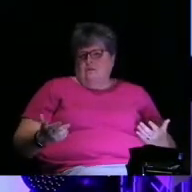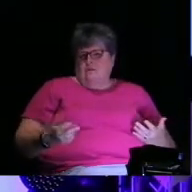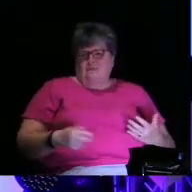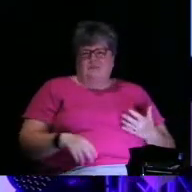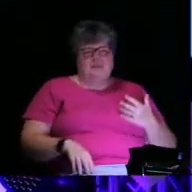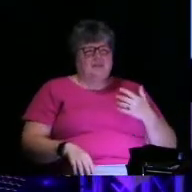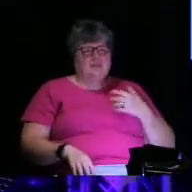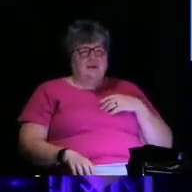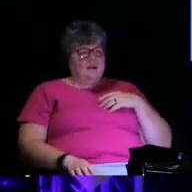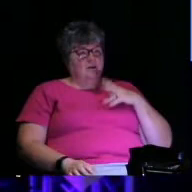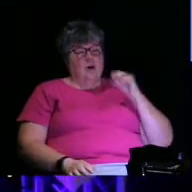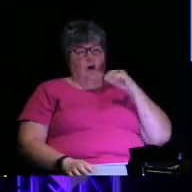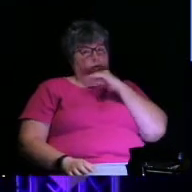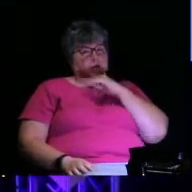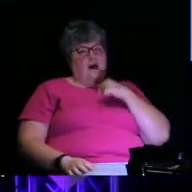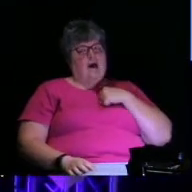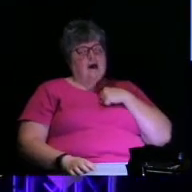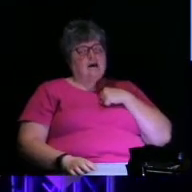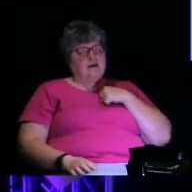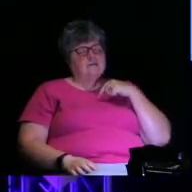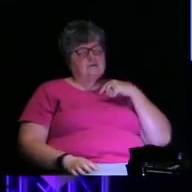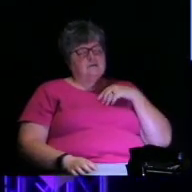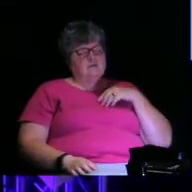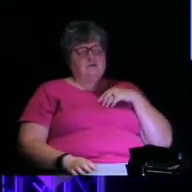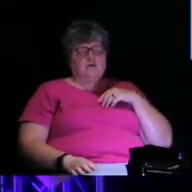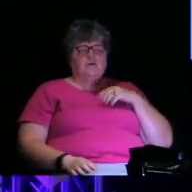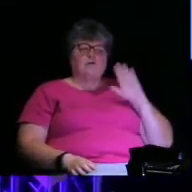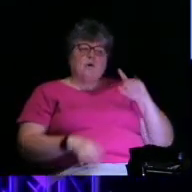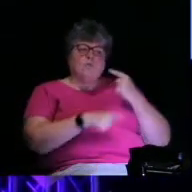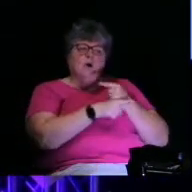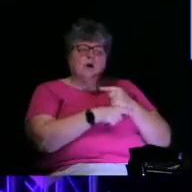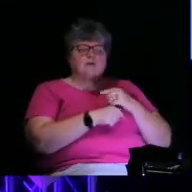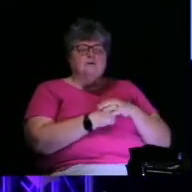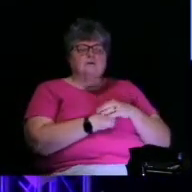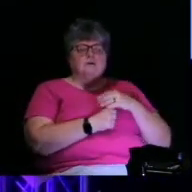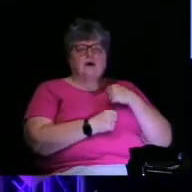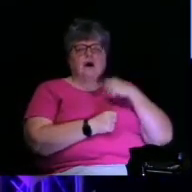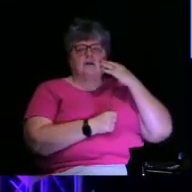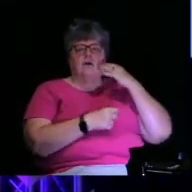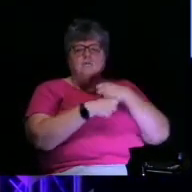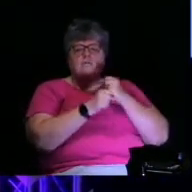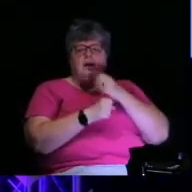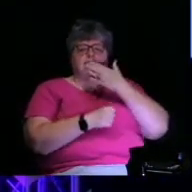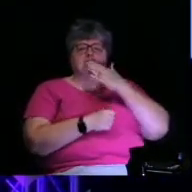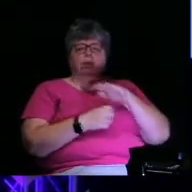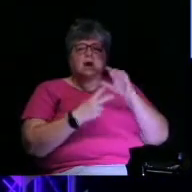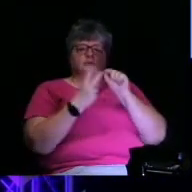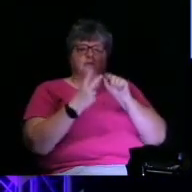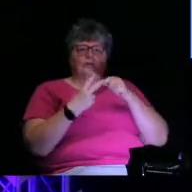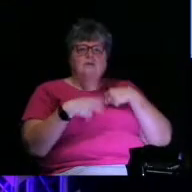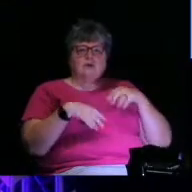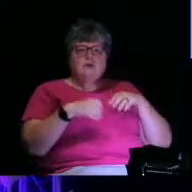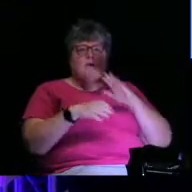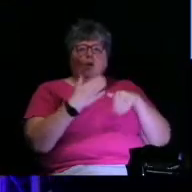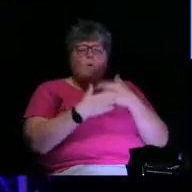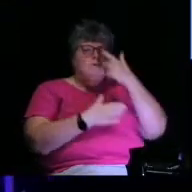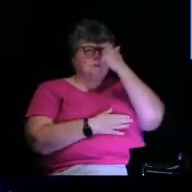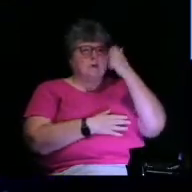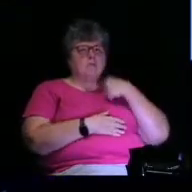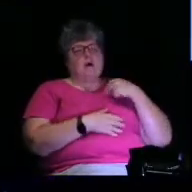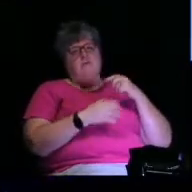And no lie, I responded, you're right. Because I knew it. I knew I was making bad choices. So I spent that summer living with college